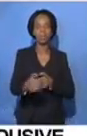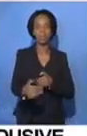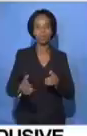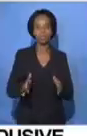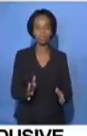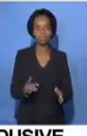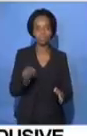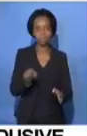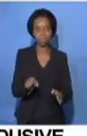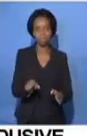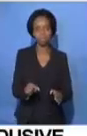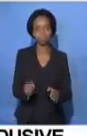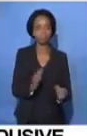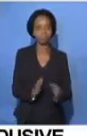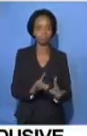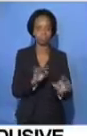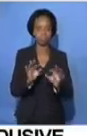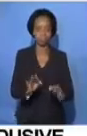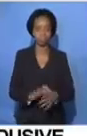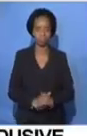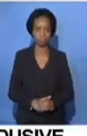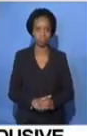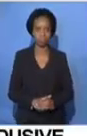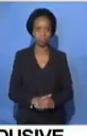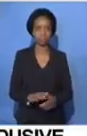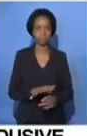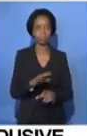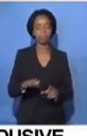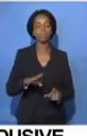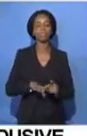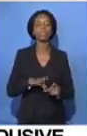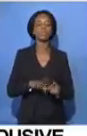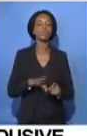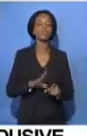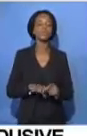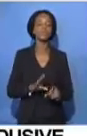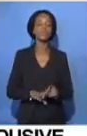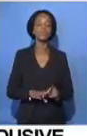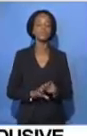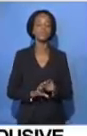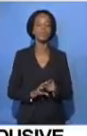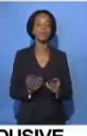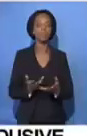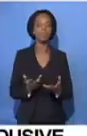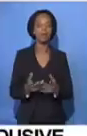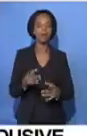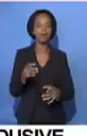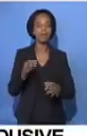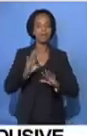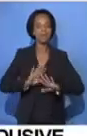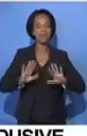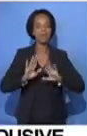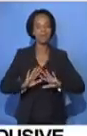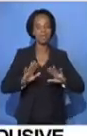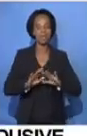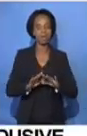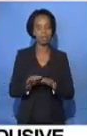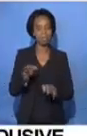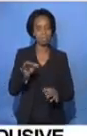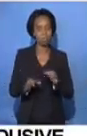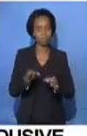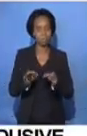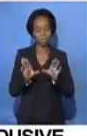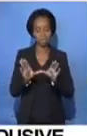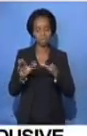boxes. Two, the law that allows voters to wear political party colors during